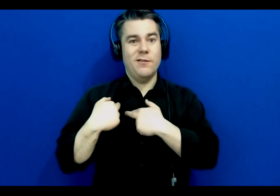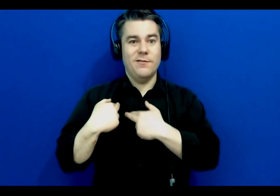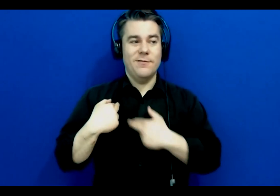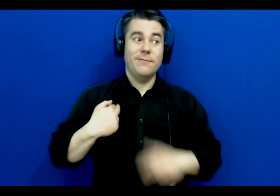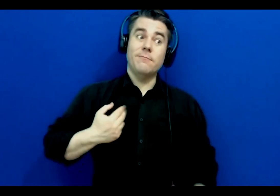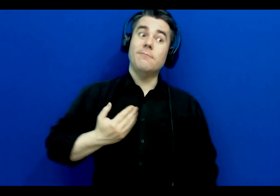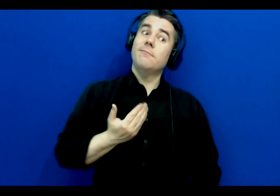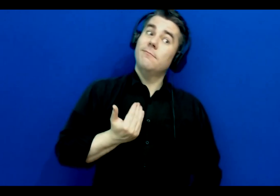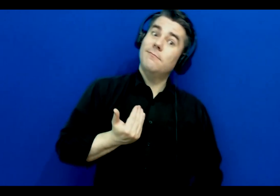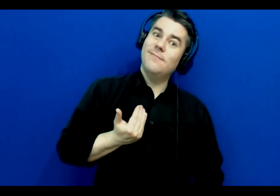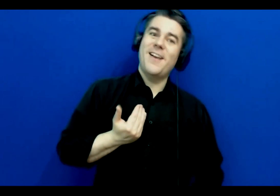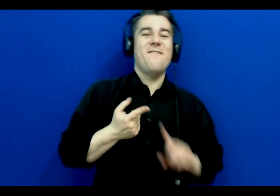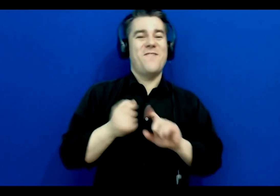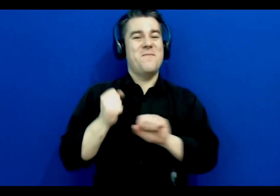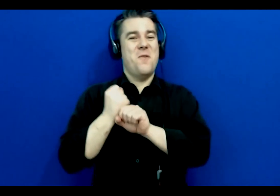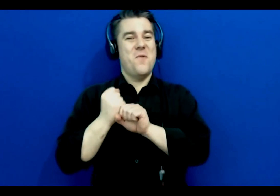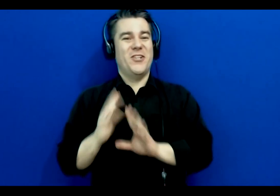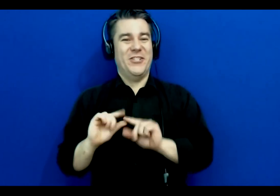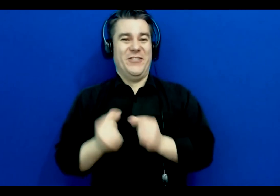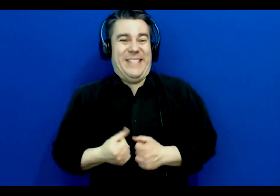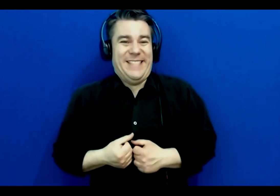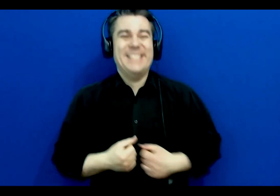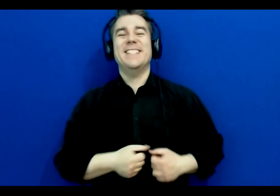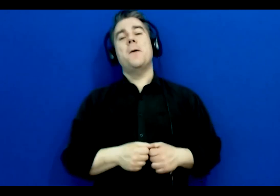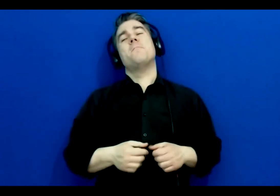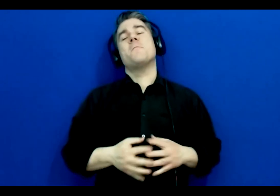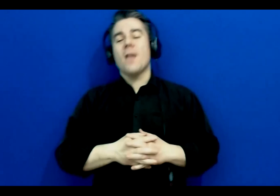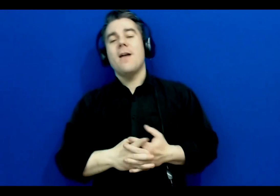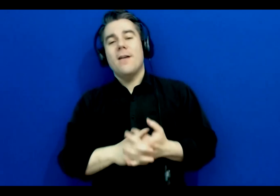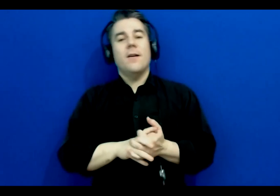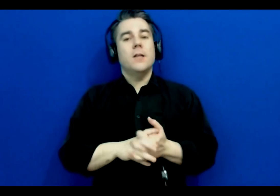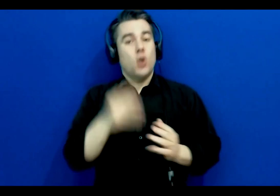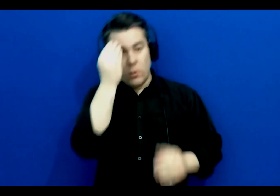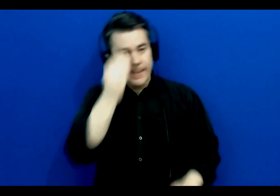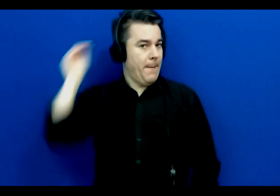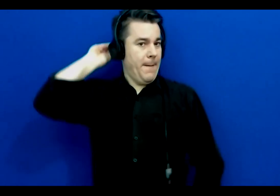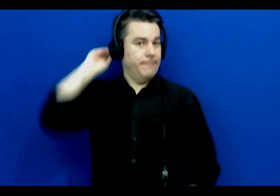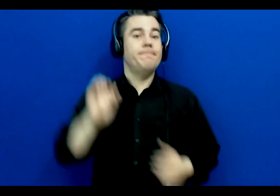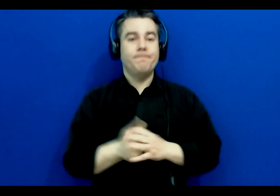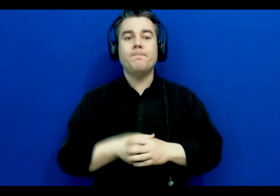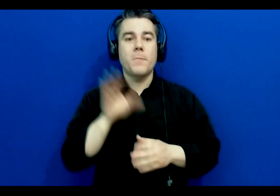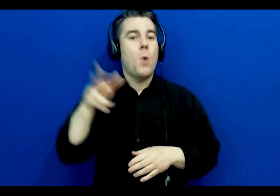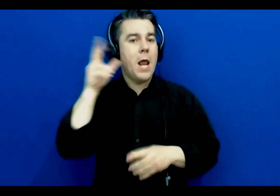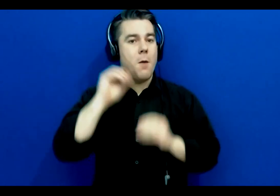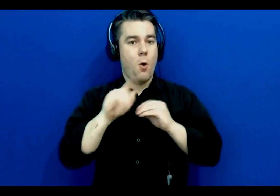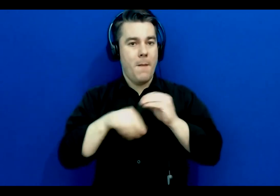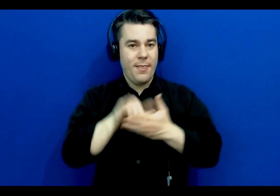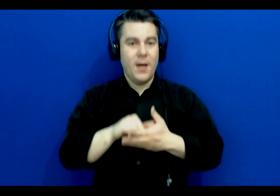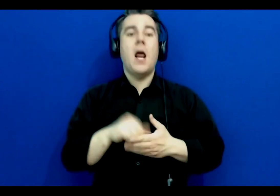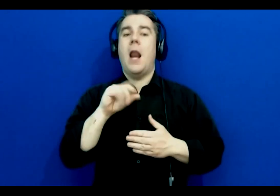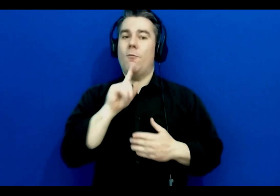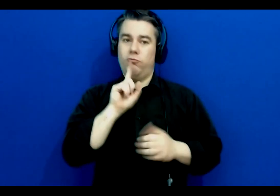the worker group. So keep that in mind. You're going to be hearing more about that and I'm super excited about